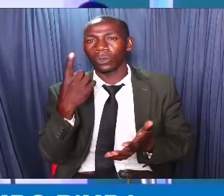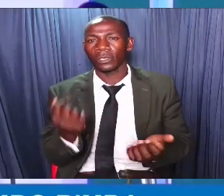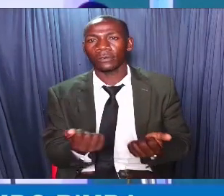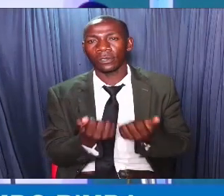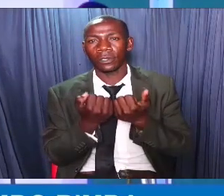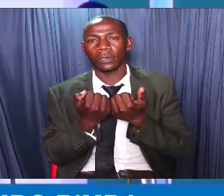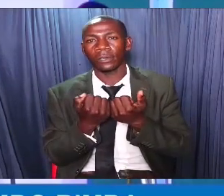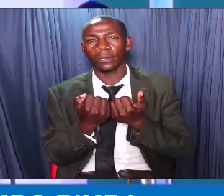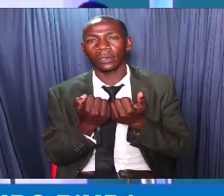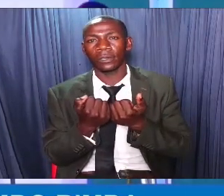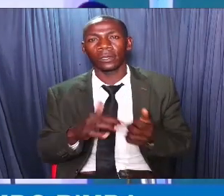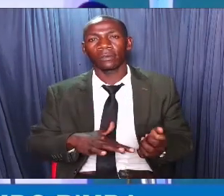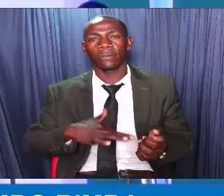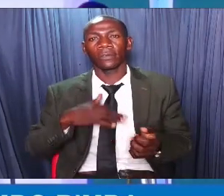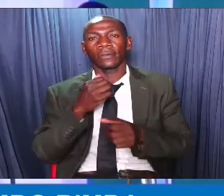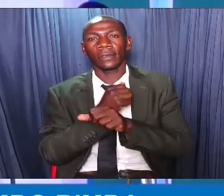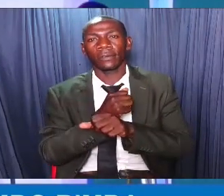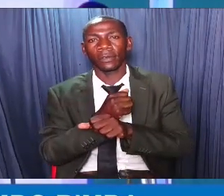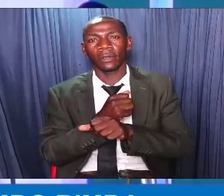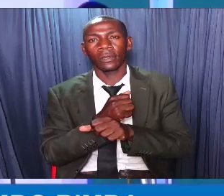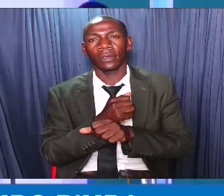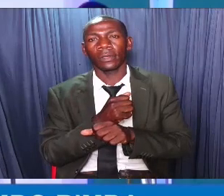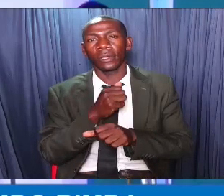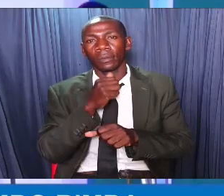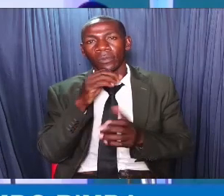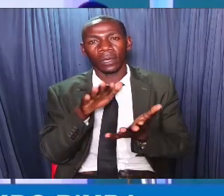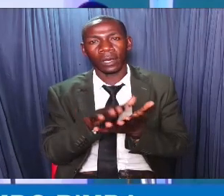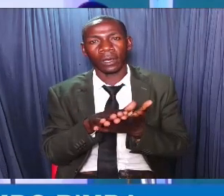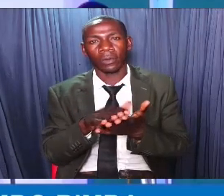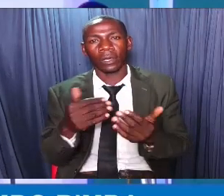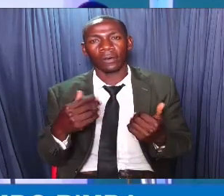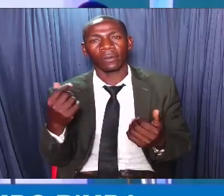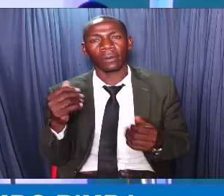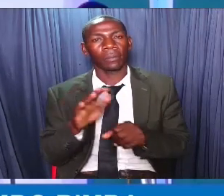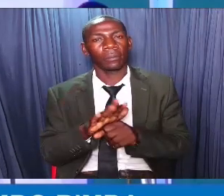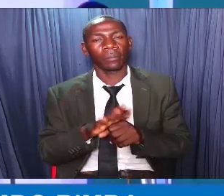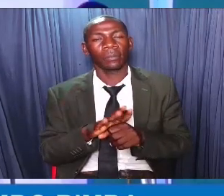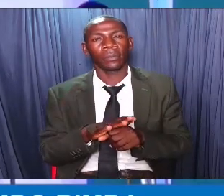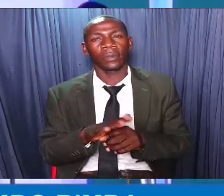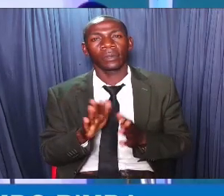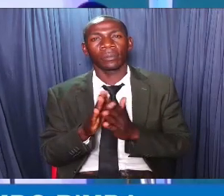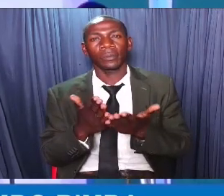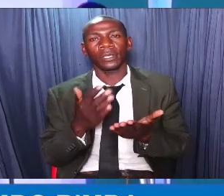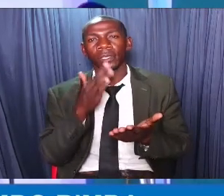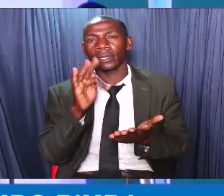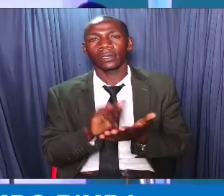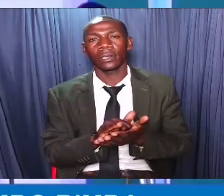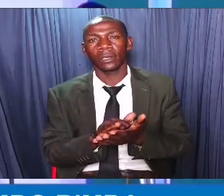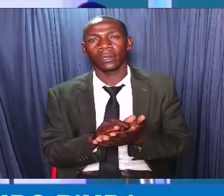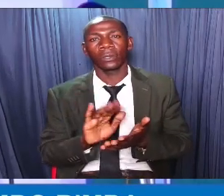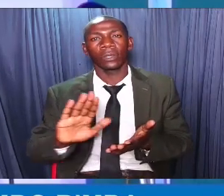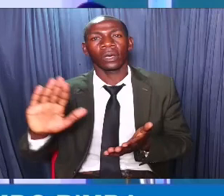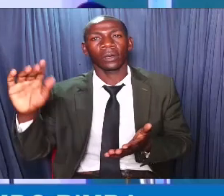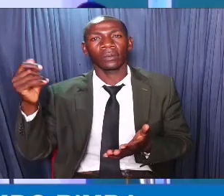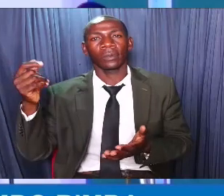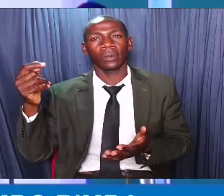Christ. Who saves. Ujisikie uko salama. Don't feel yourself. Maana account yako imejaa pesa. Because your account is full of money. Kinasema chuo. The Bible says. Fedha yao.